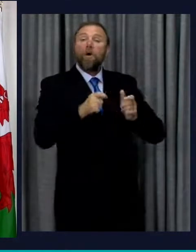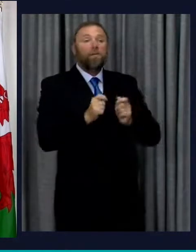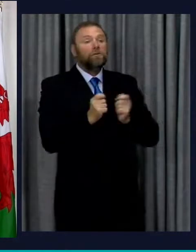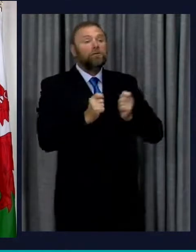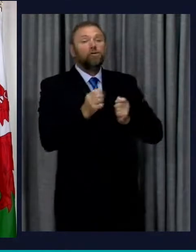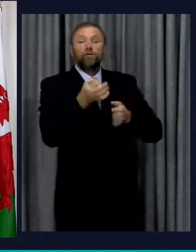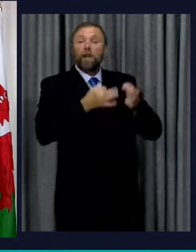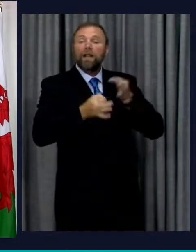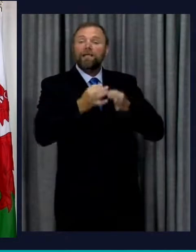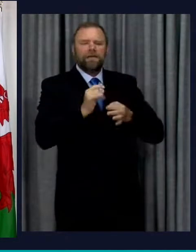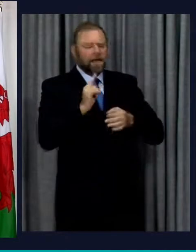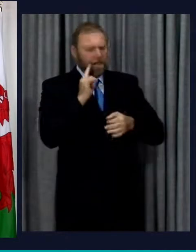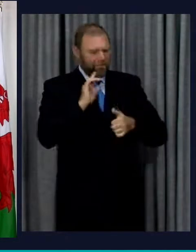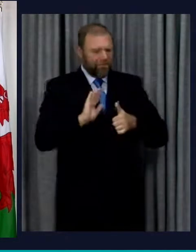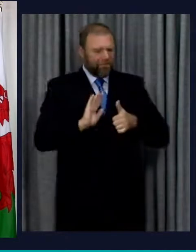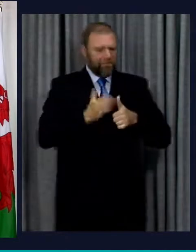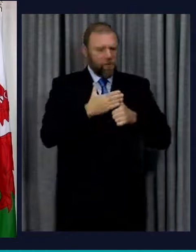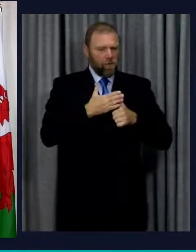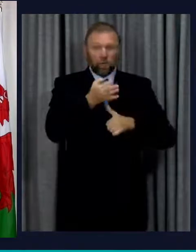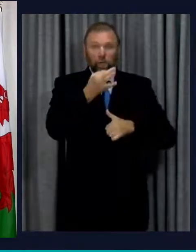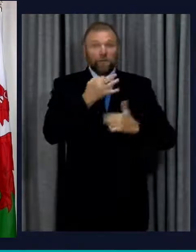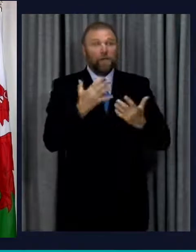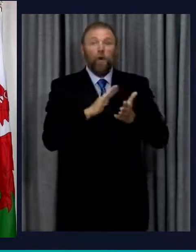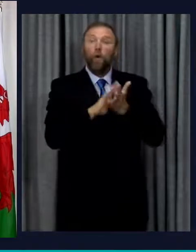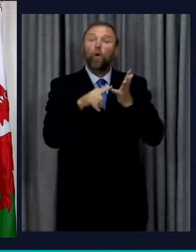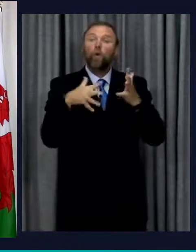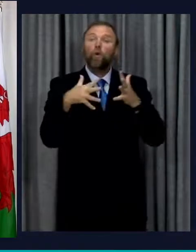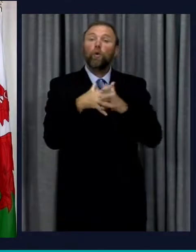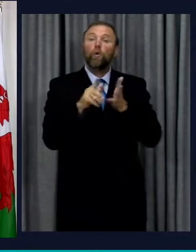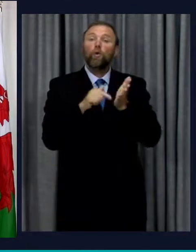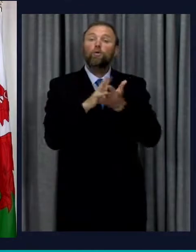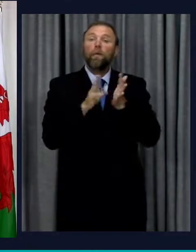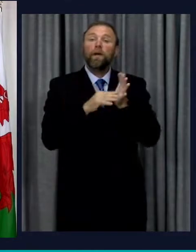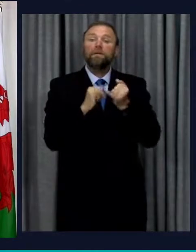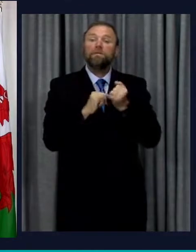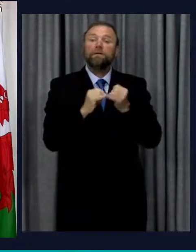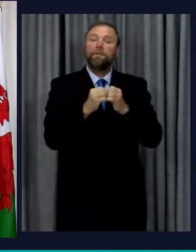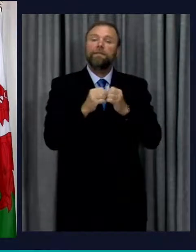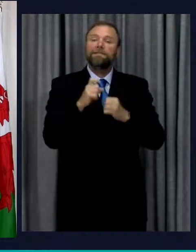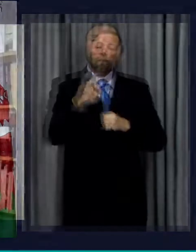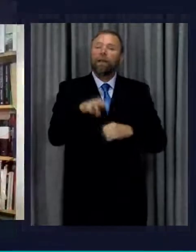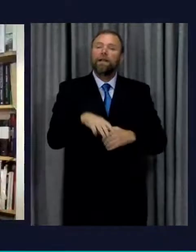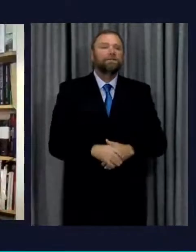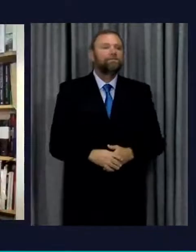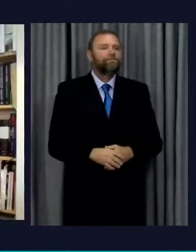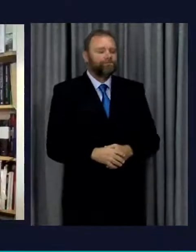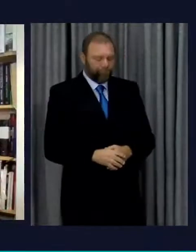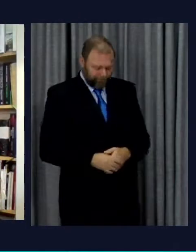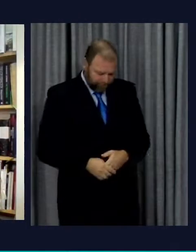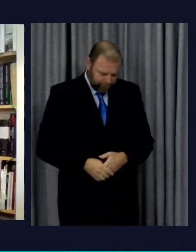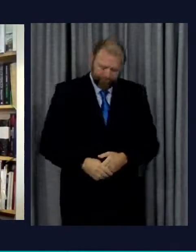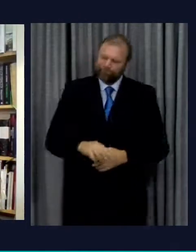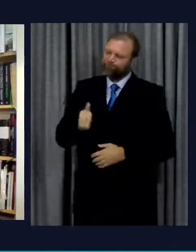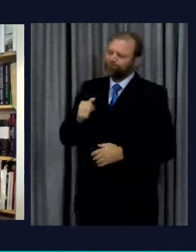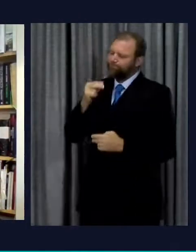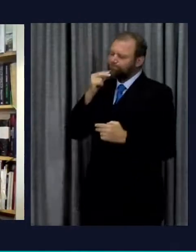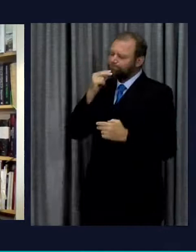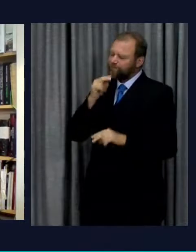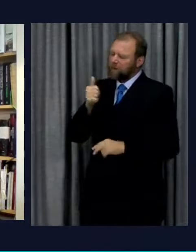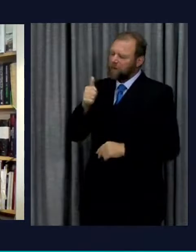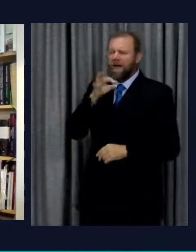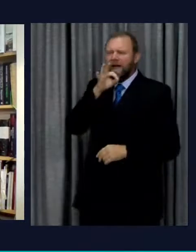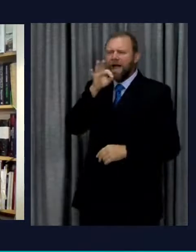And the first question today is Hugh Thomas from BBC Wales. Gweinidog, could I ask you about investment